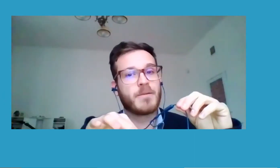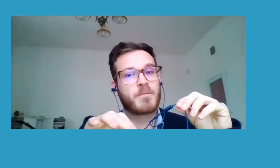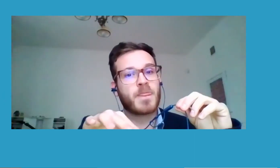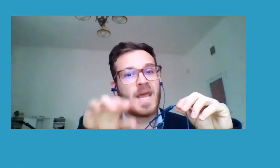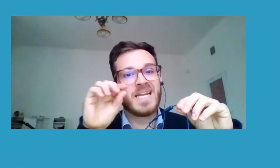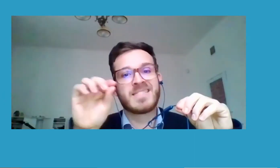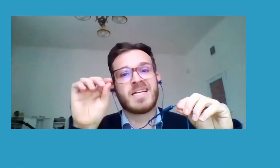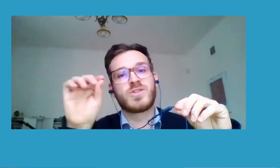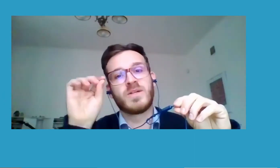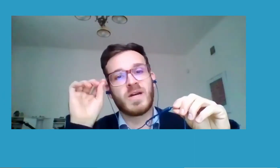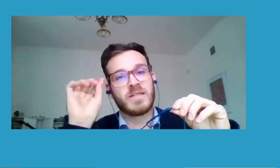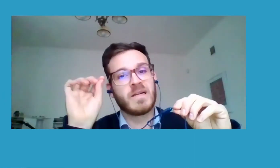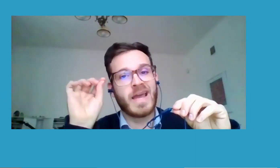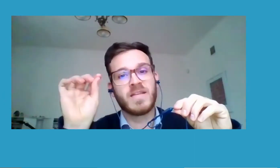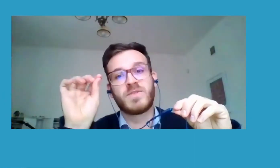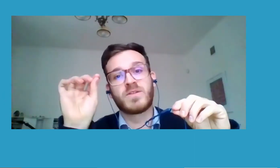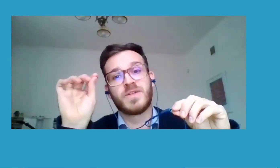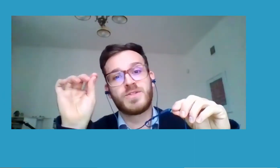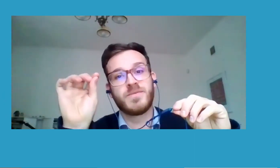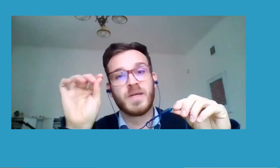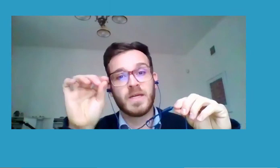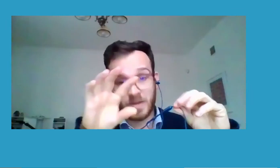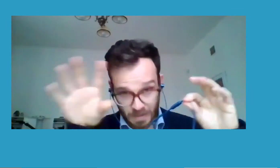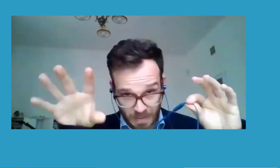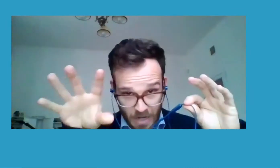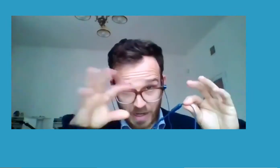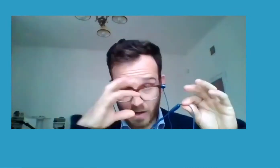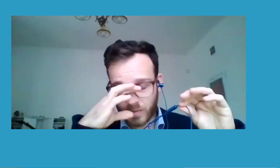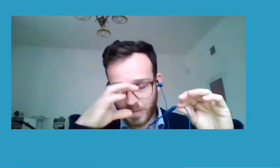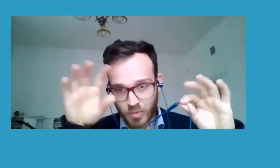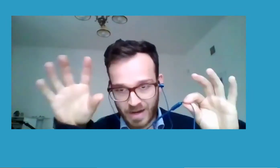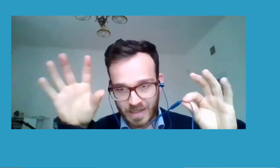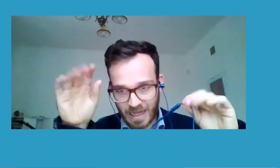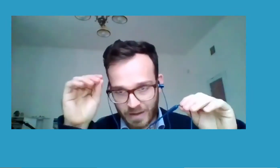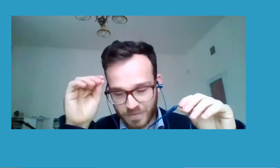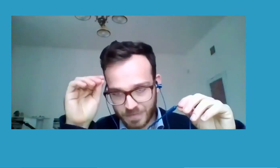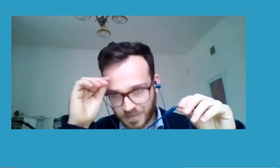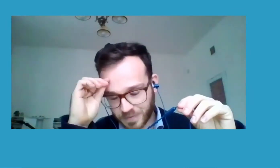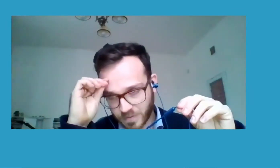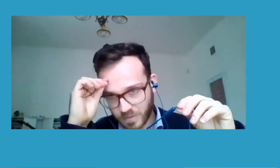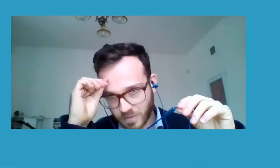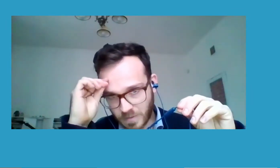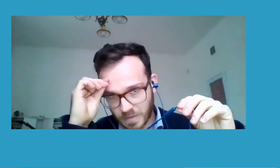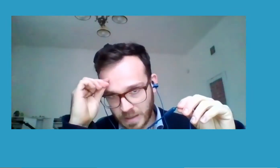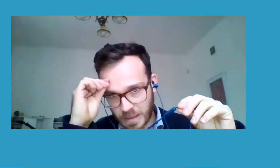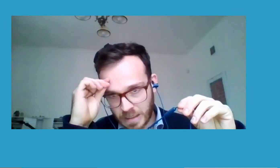not at stake. And it has done so under Article 8 of the Convention in the area of private life.